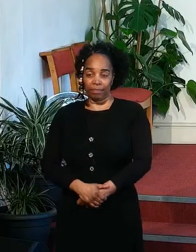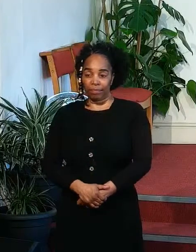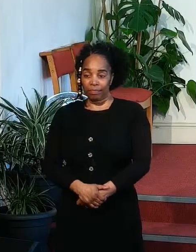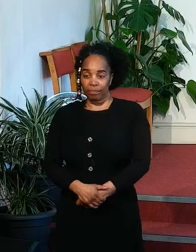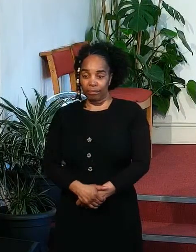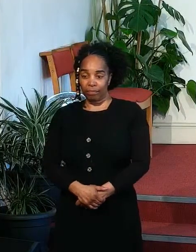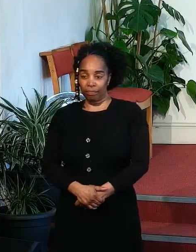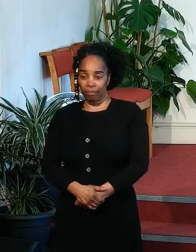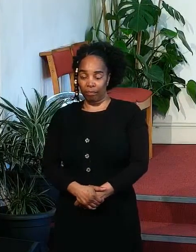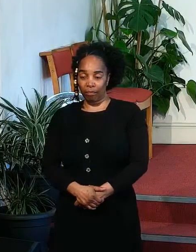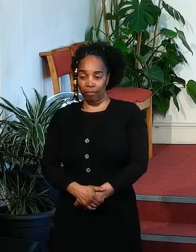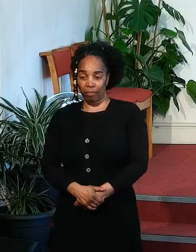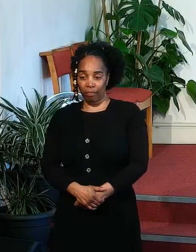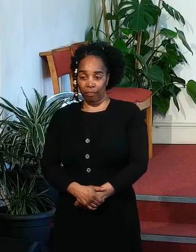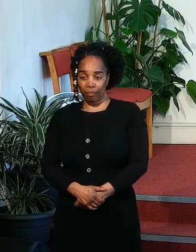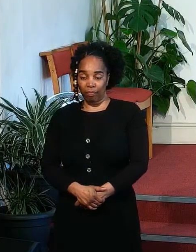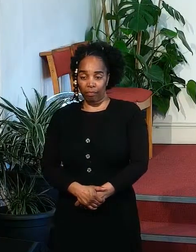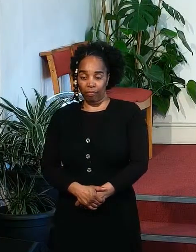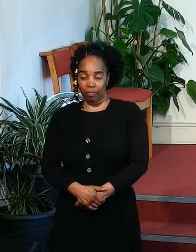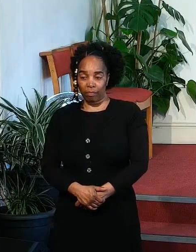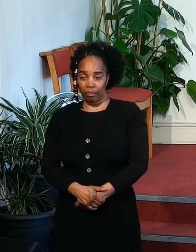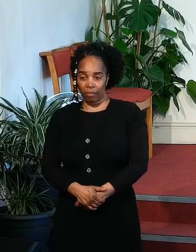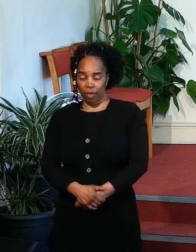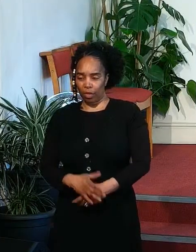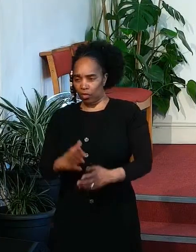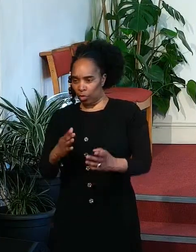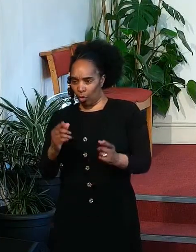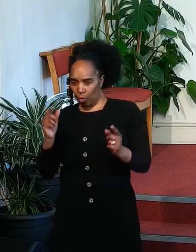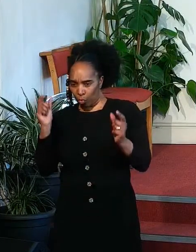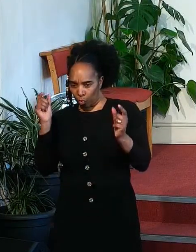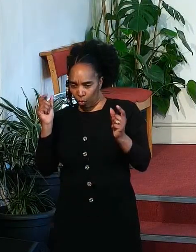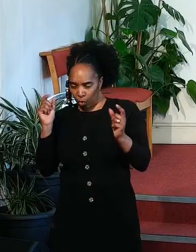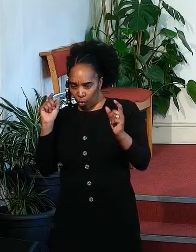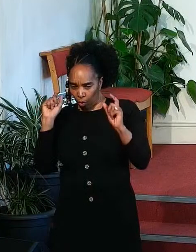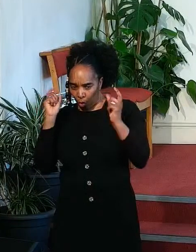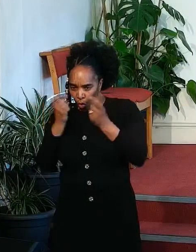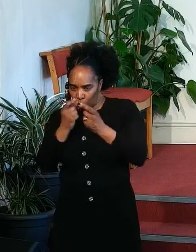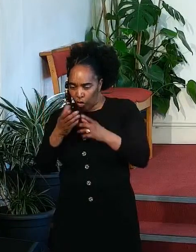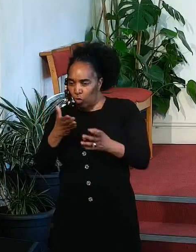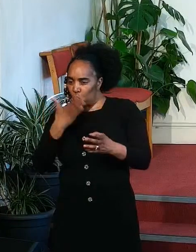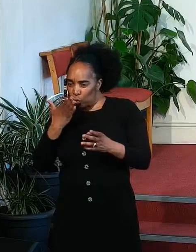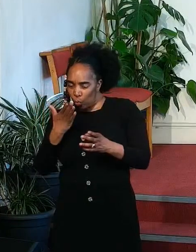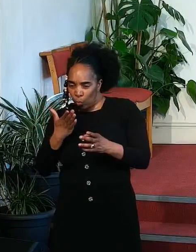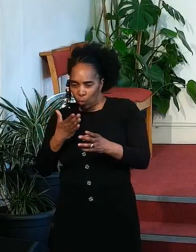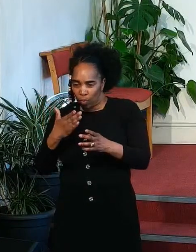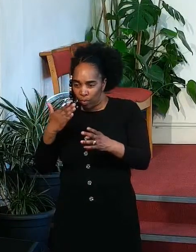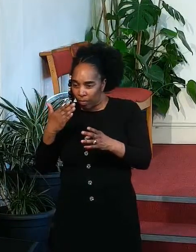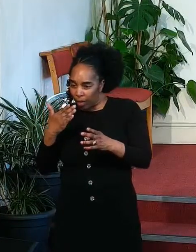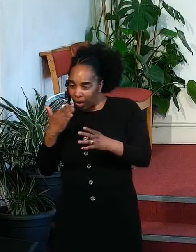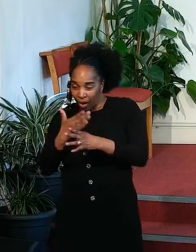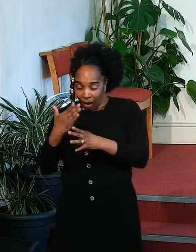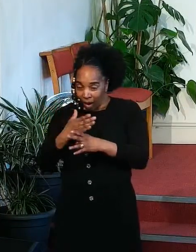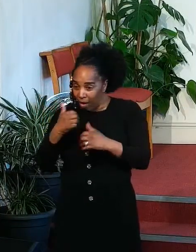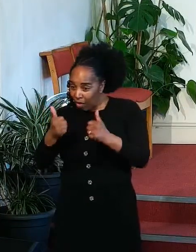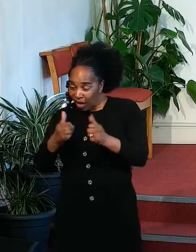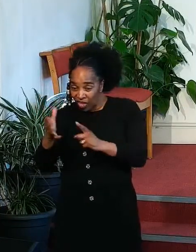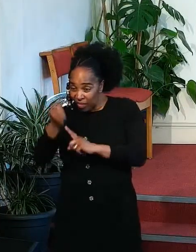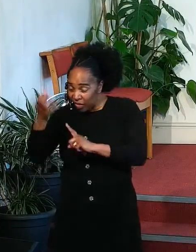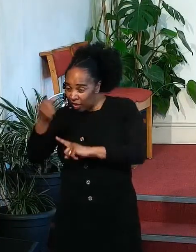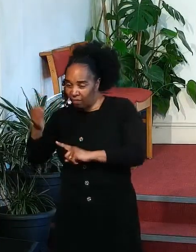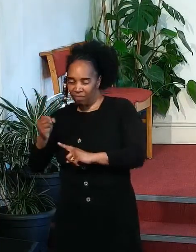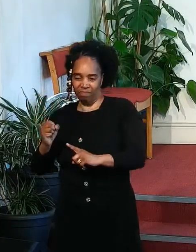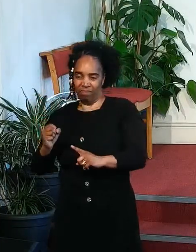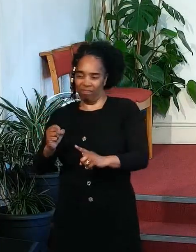have, individuals who are not very academic. They're very good with hands. They can do things very hand,